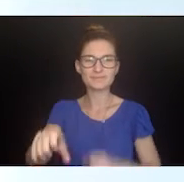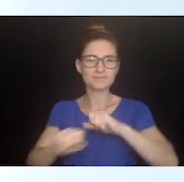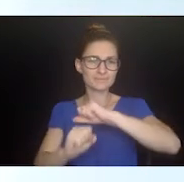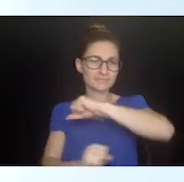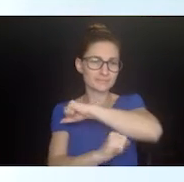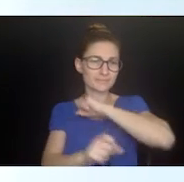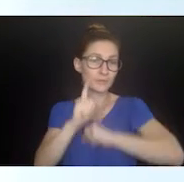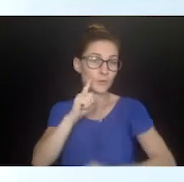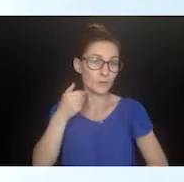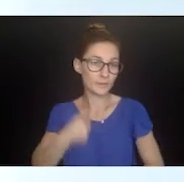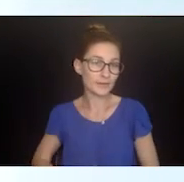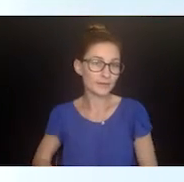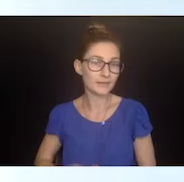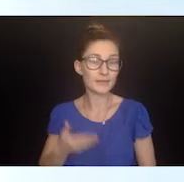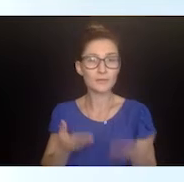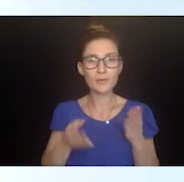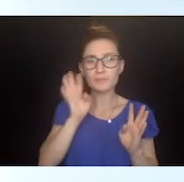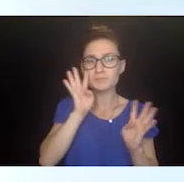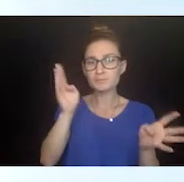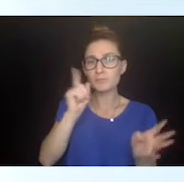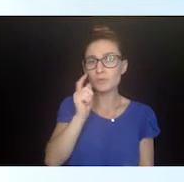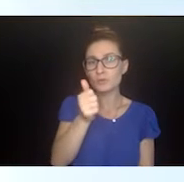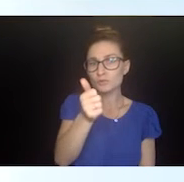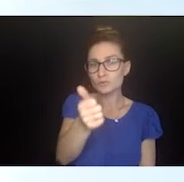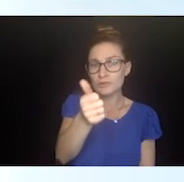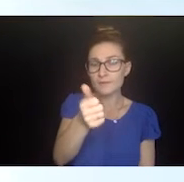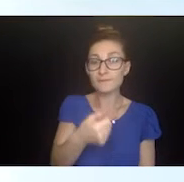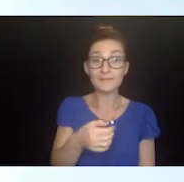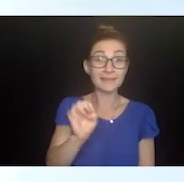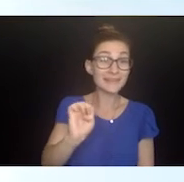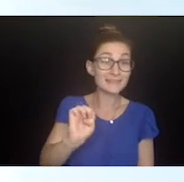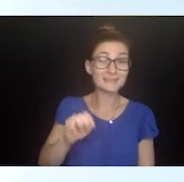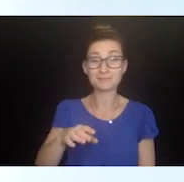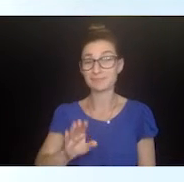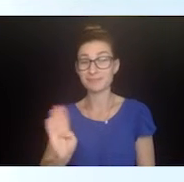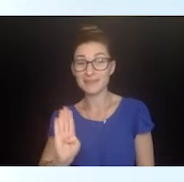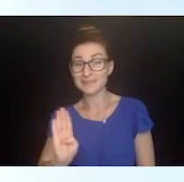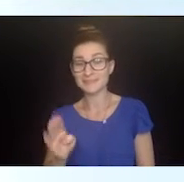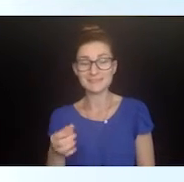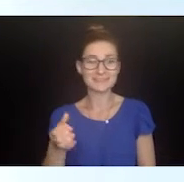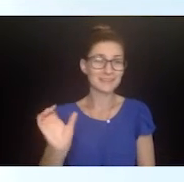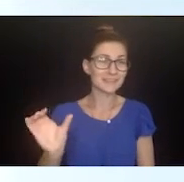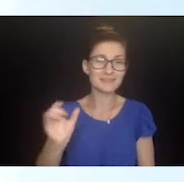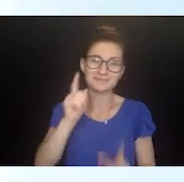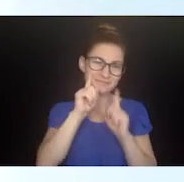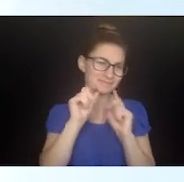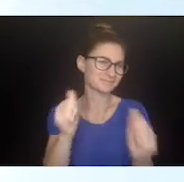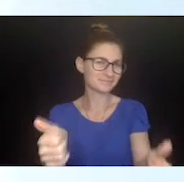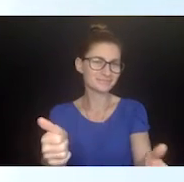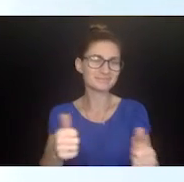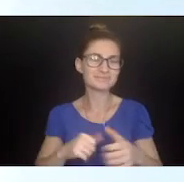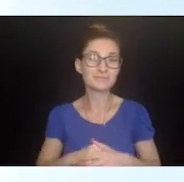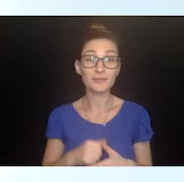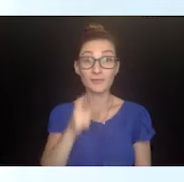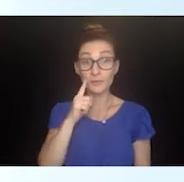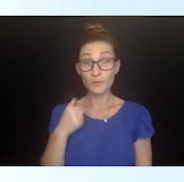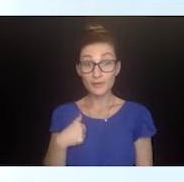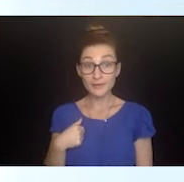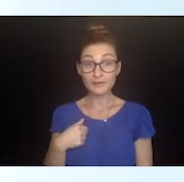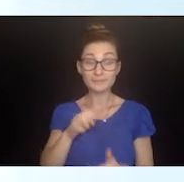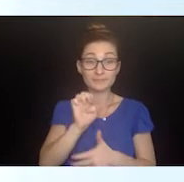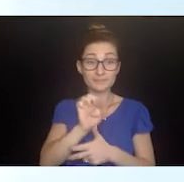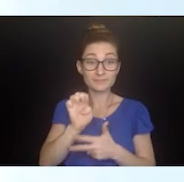me. And maybe you will come up with your own E's, B's, C's, whatever they may be. But for me, the